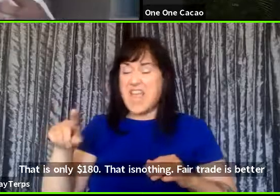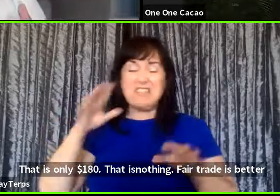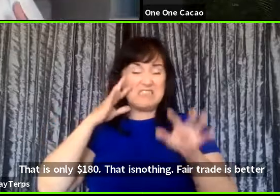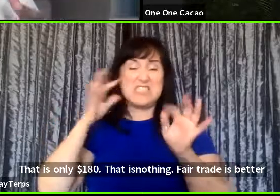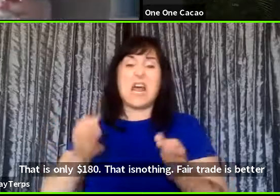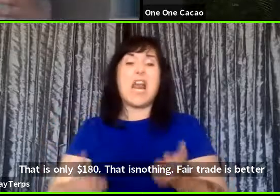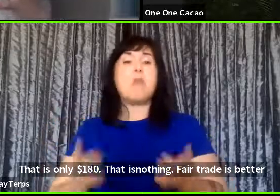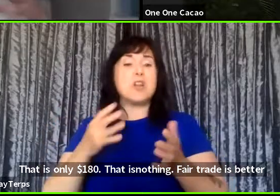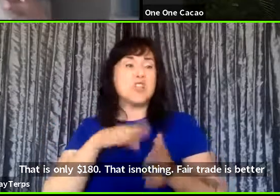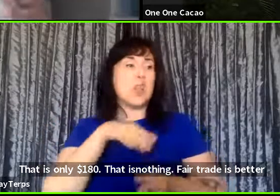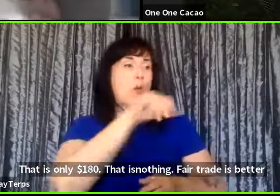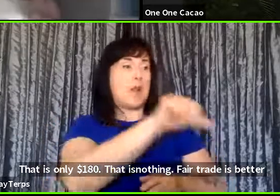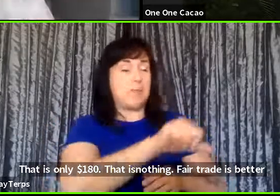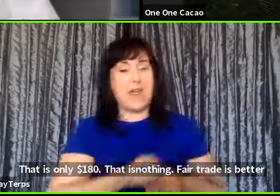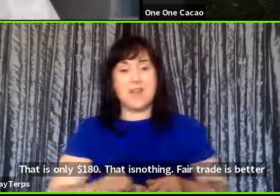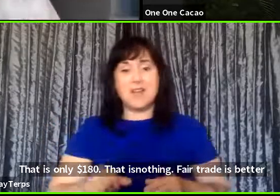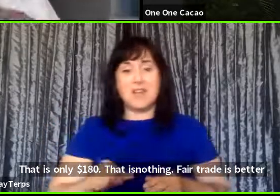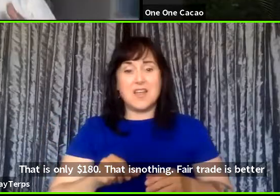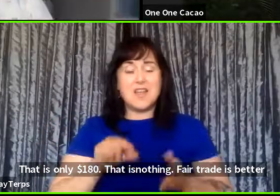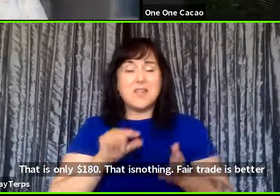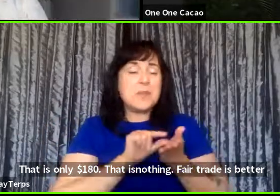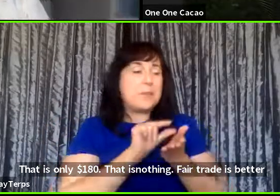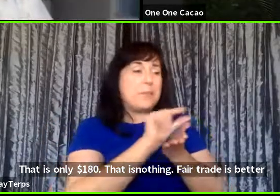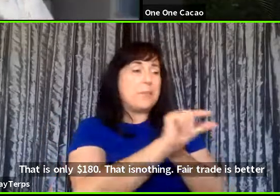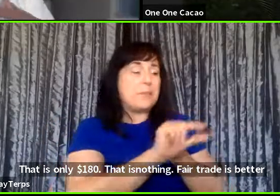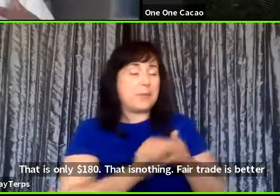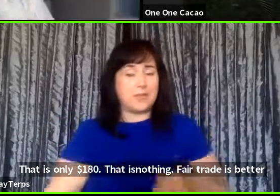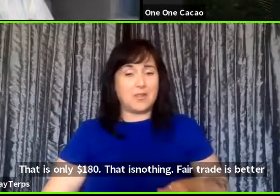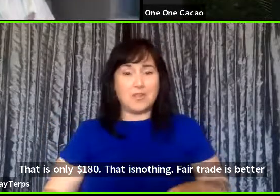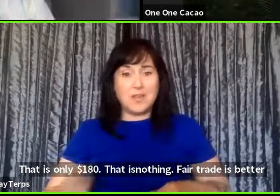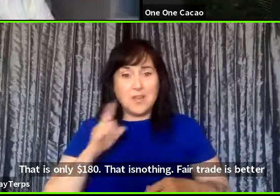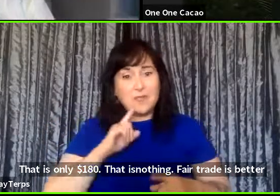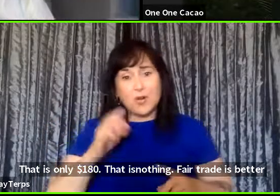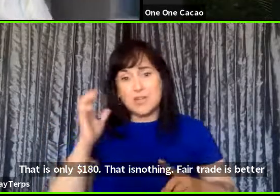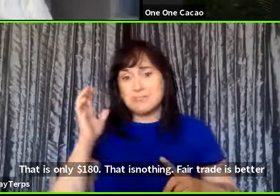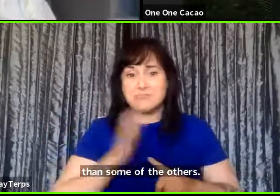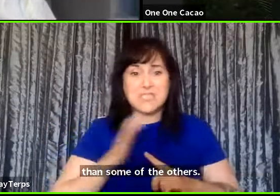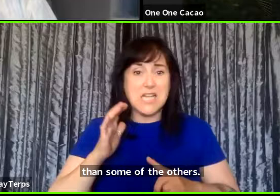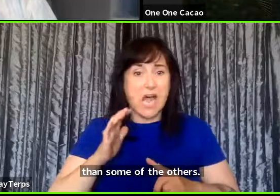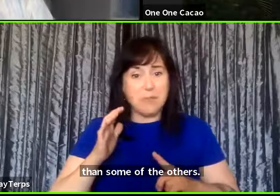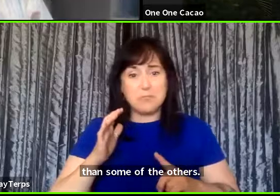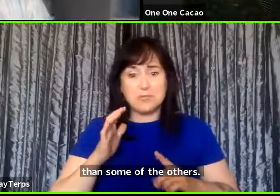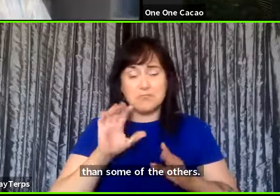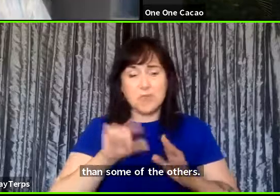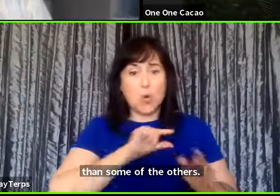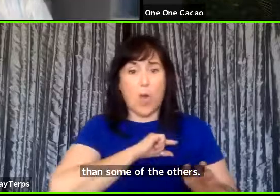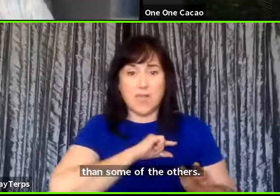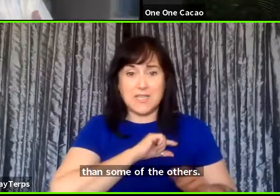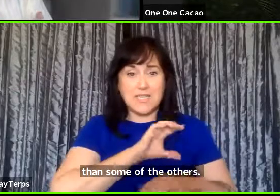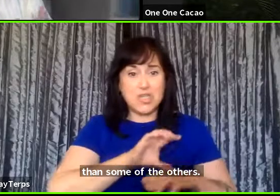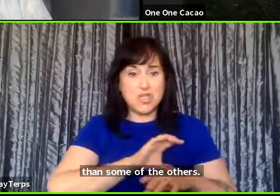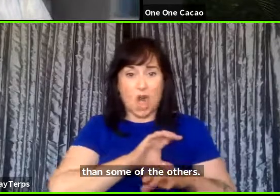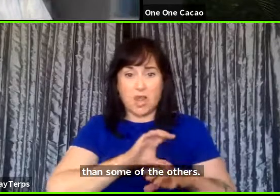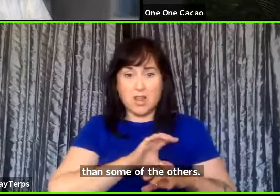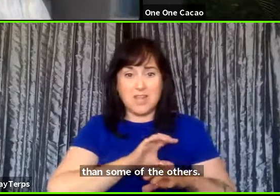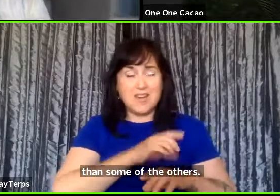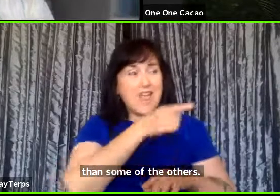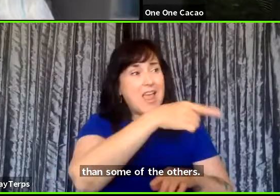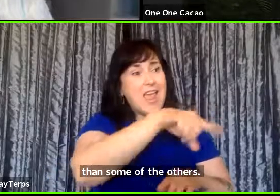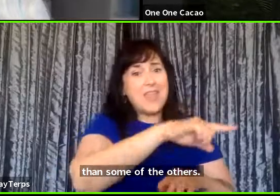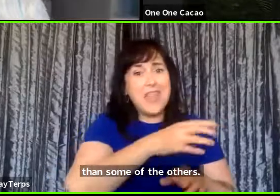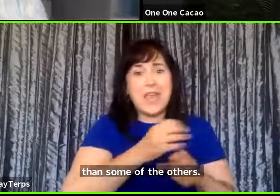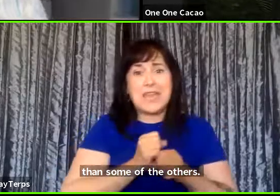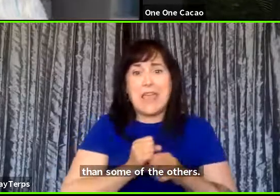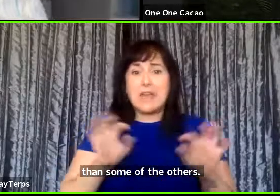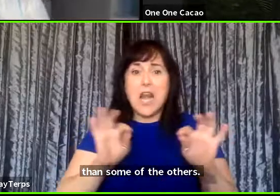they pay absolutely tiny amounts for a premium for farmers working their socks off, and the farmers get $60, $70, $80